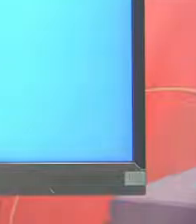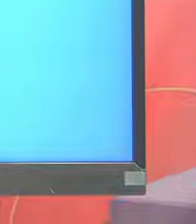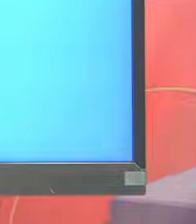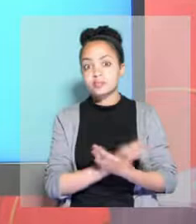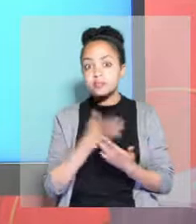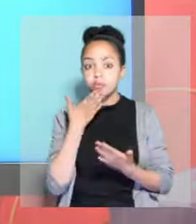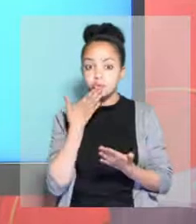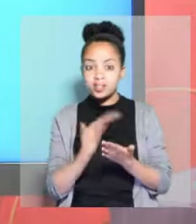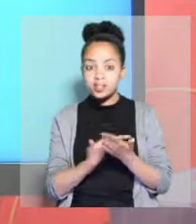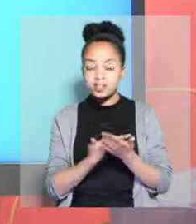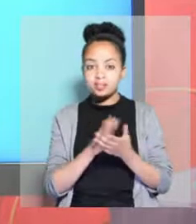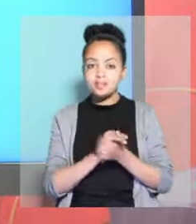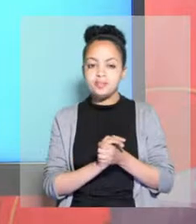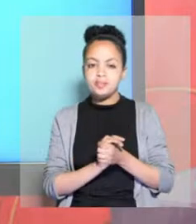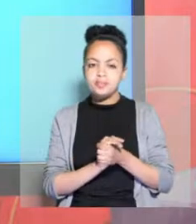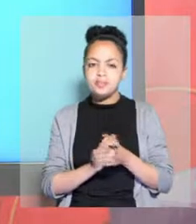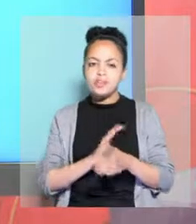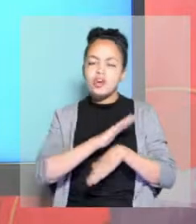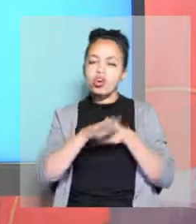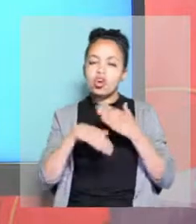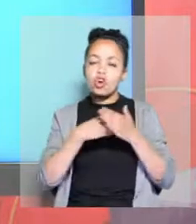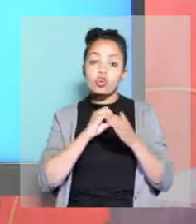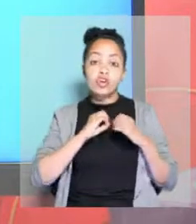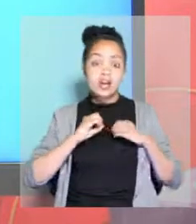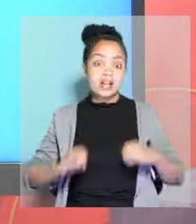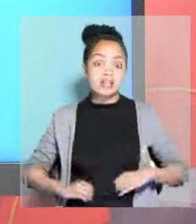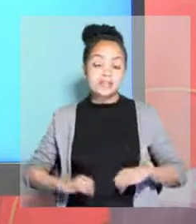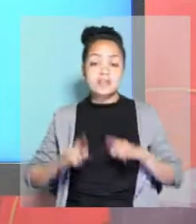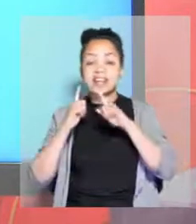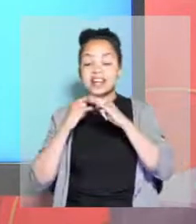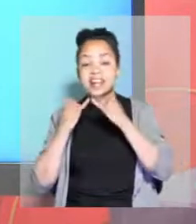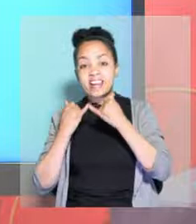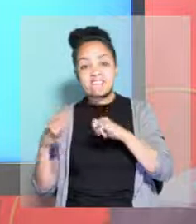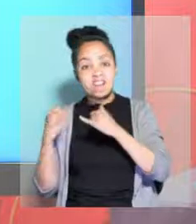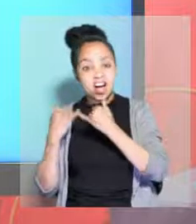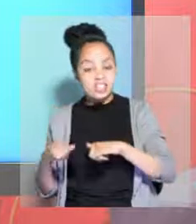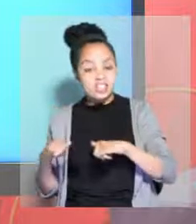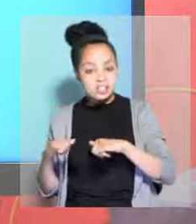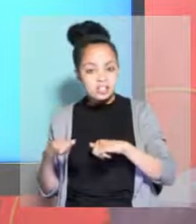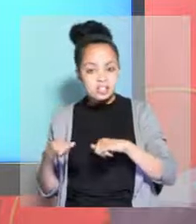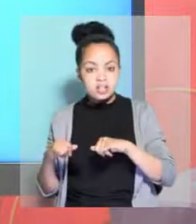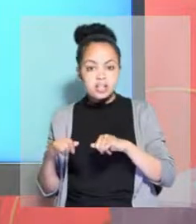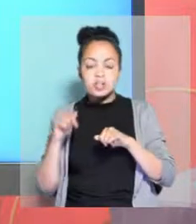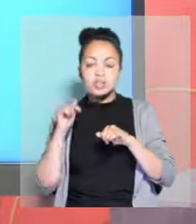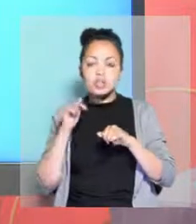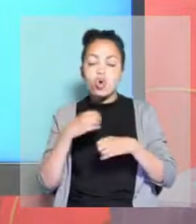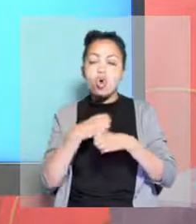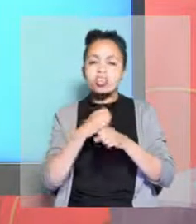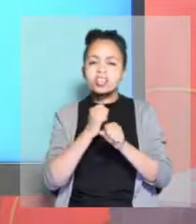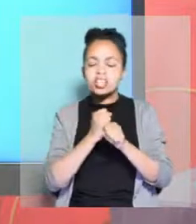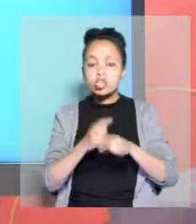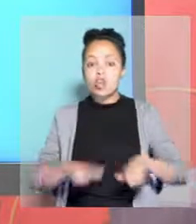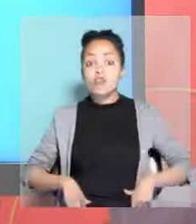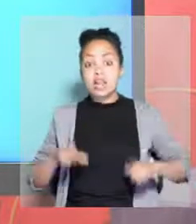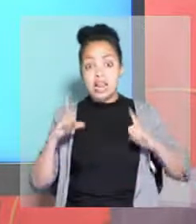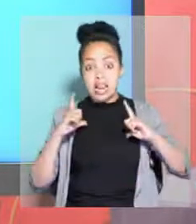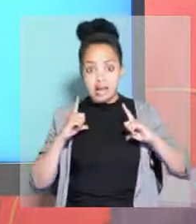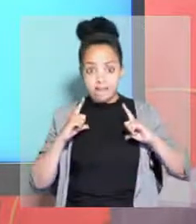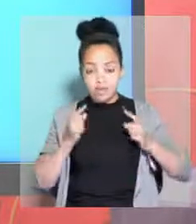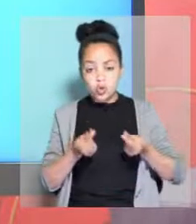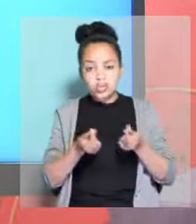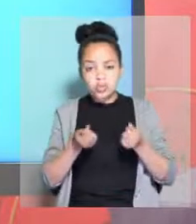Well done. All organisms divide to ensure the continuity of their like or